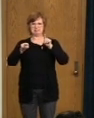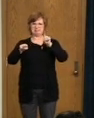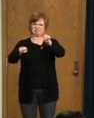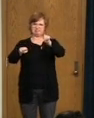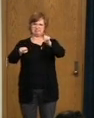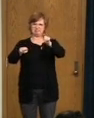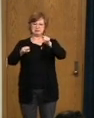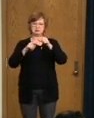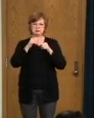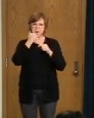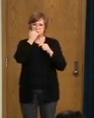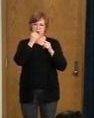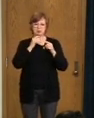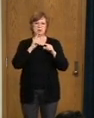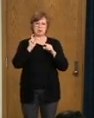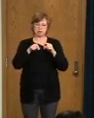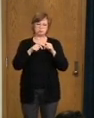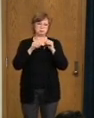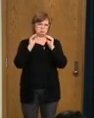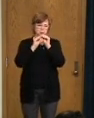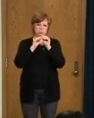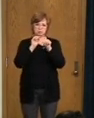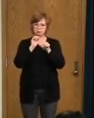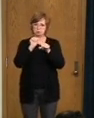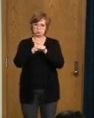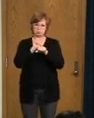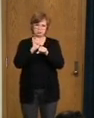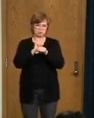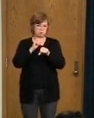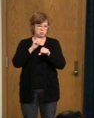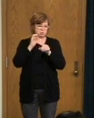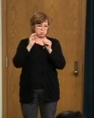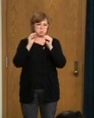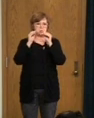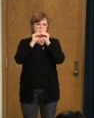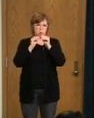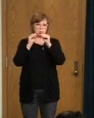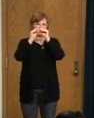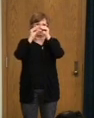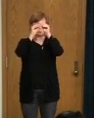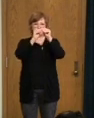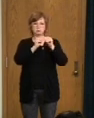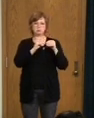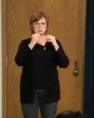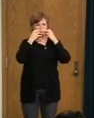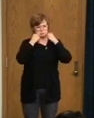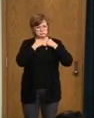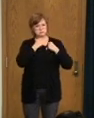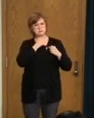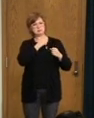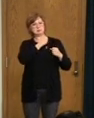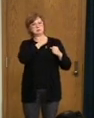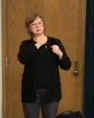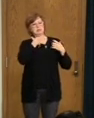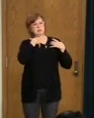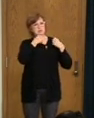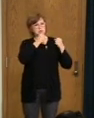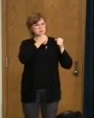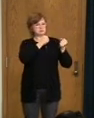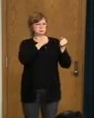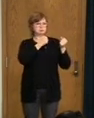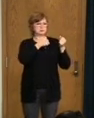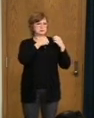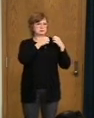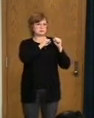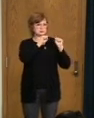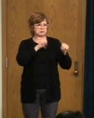even further. We need to protect the capacity that we have in our healthcare system, and we need to protect our communities and our families